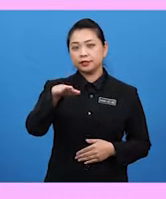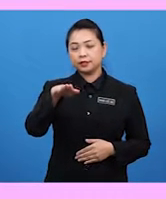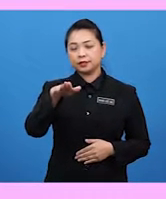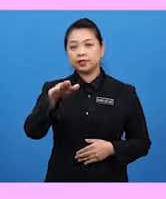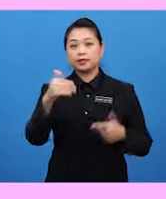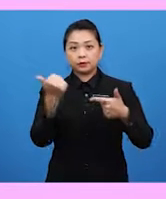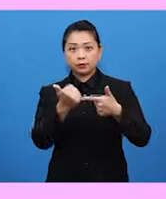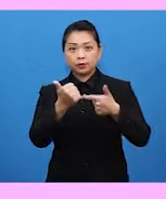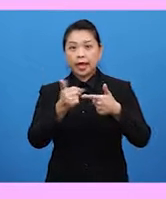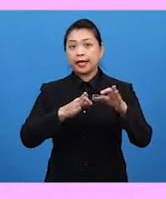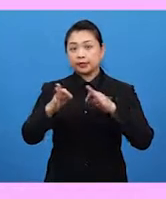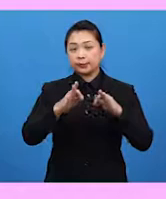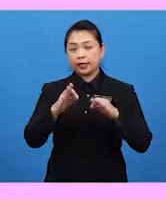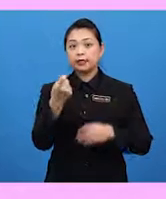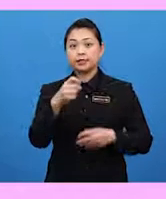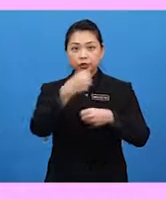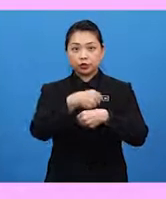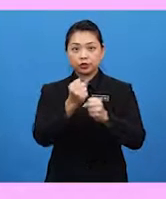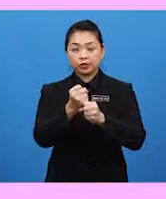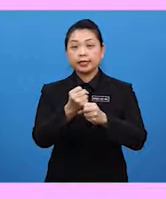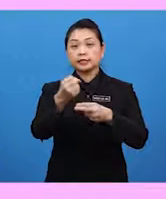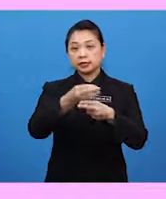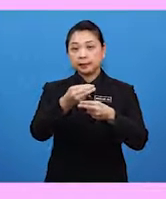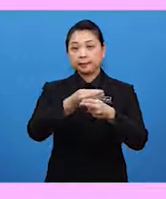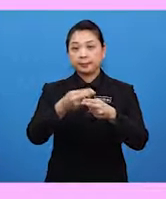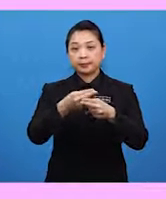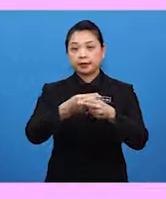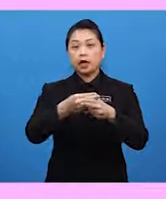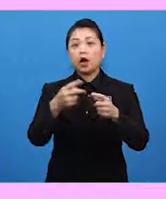Explain the structure and summary of the poem.